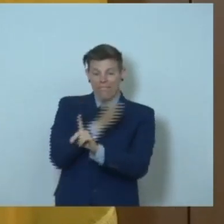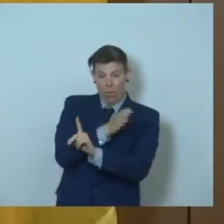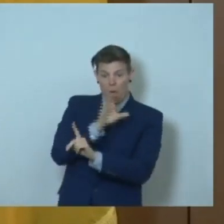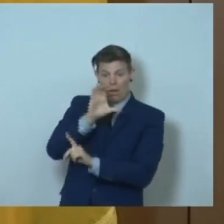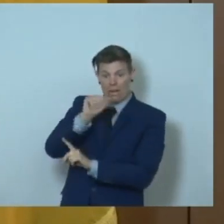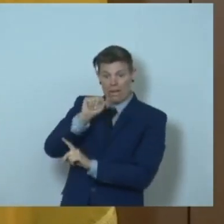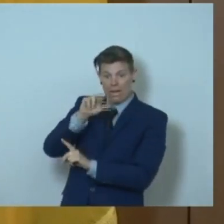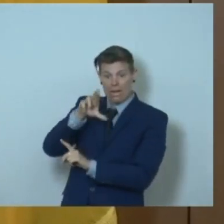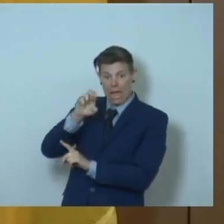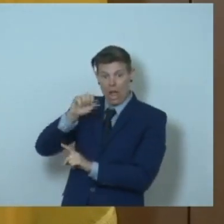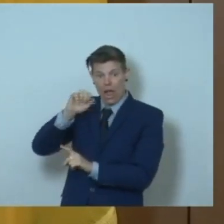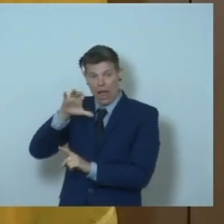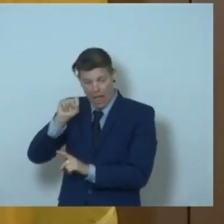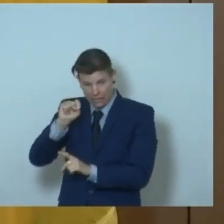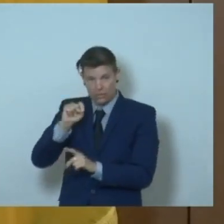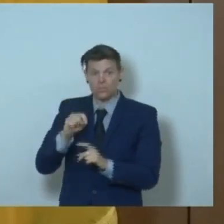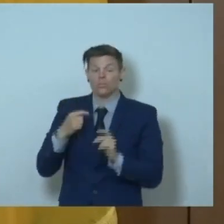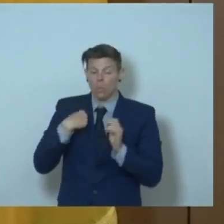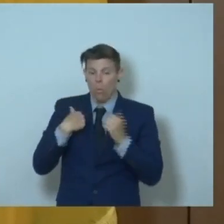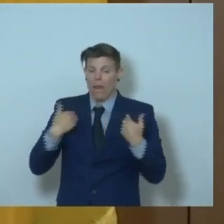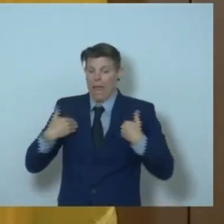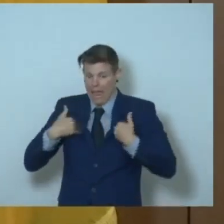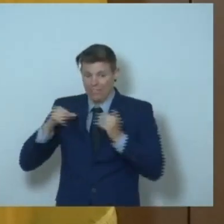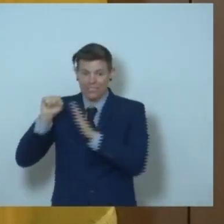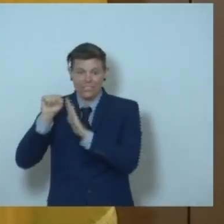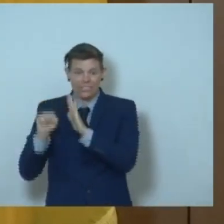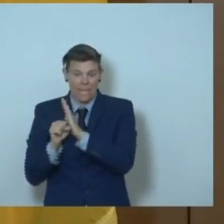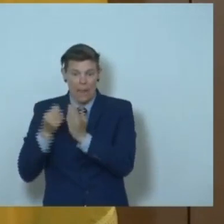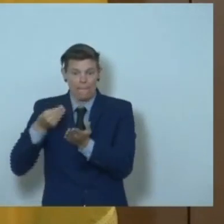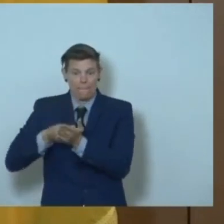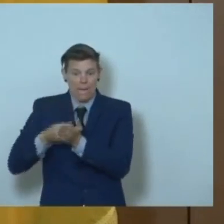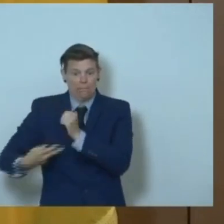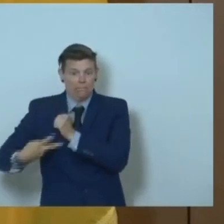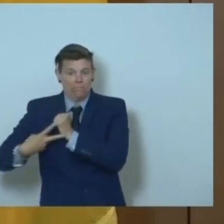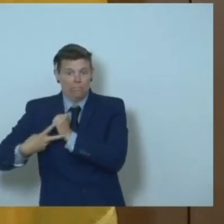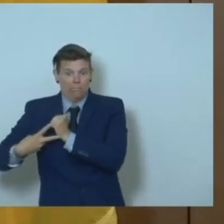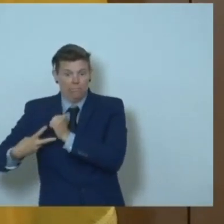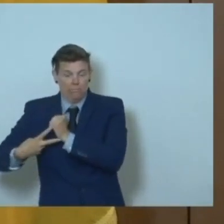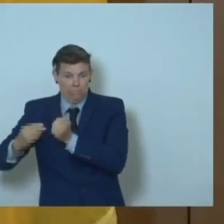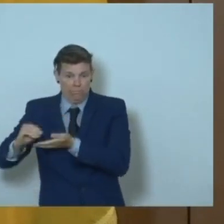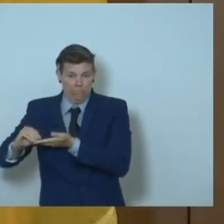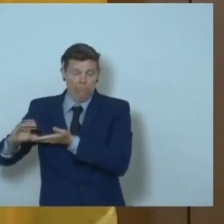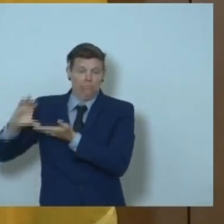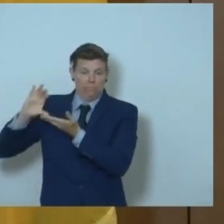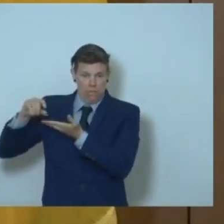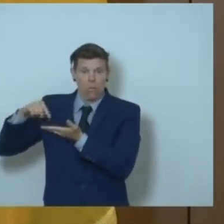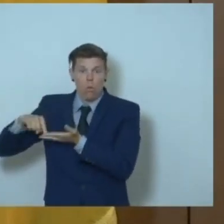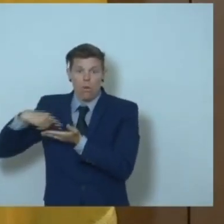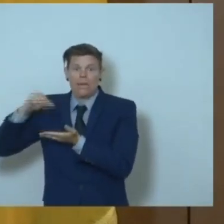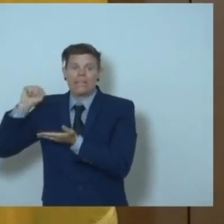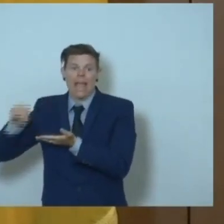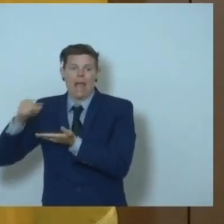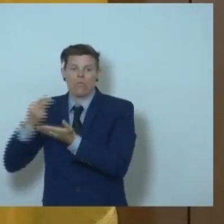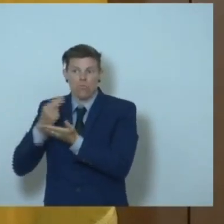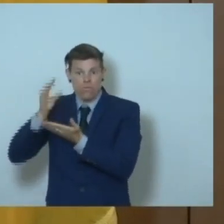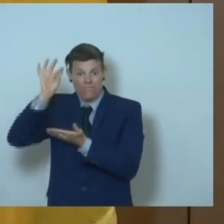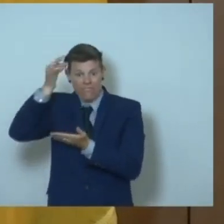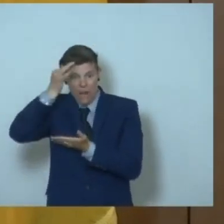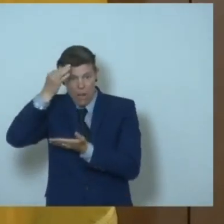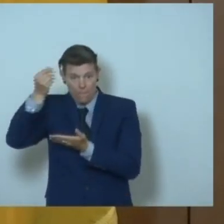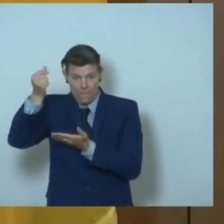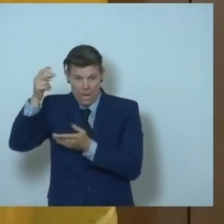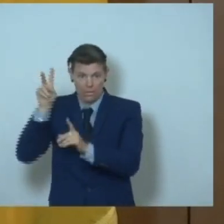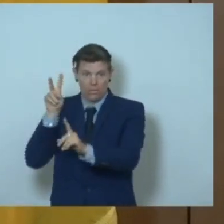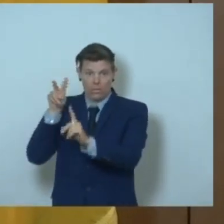using state resources, which we can now apply the federal CARES Act money to testing, and it's